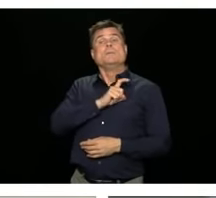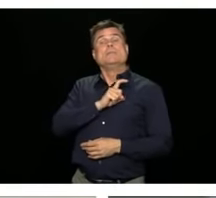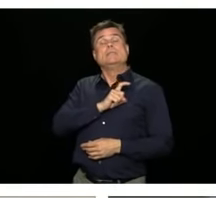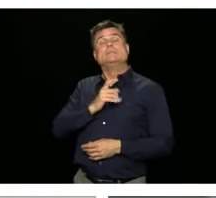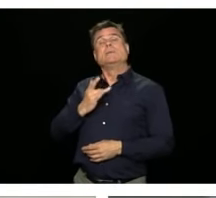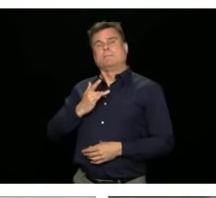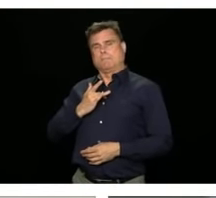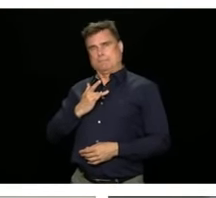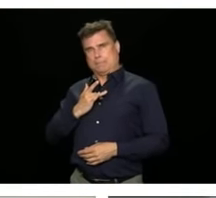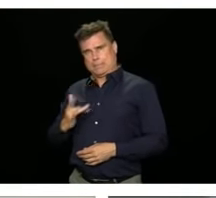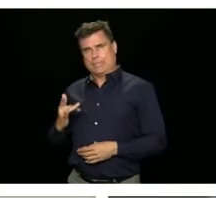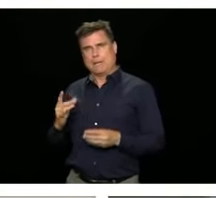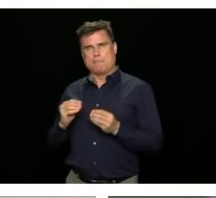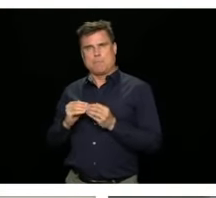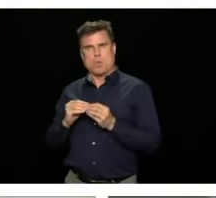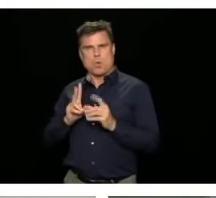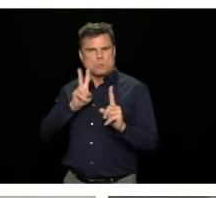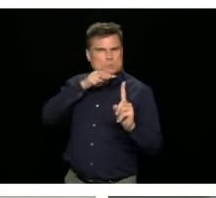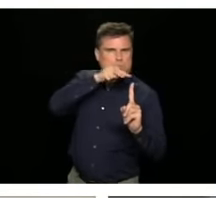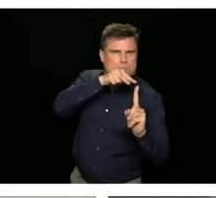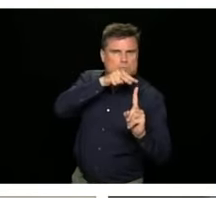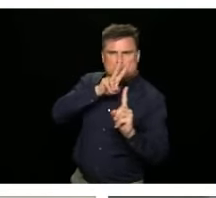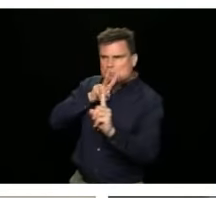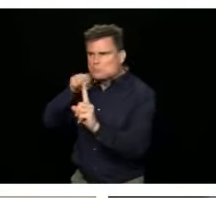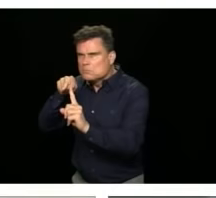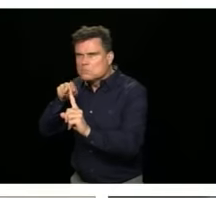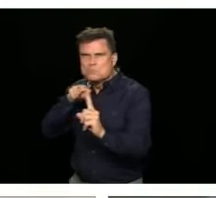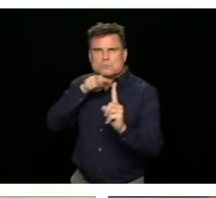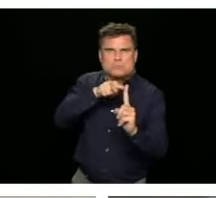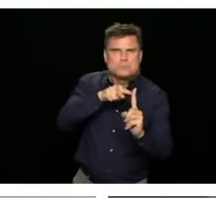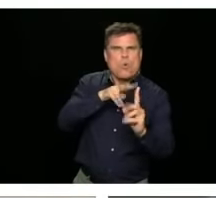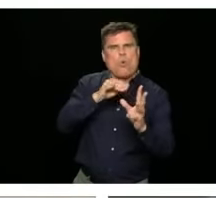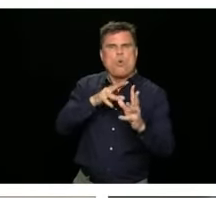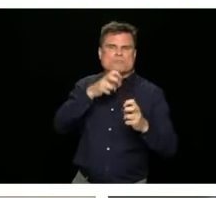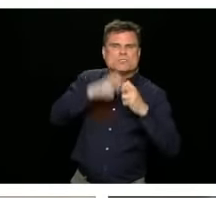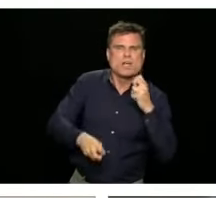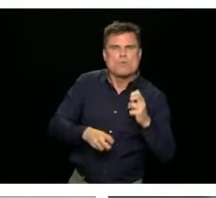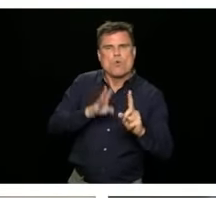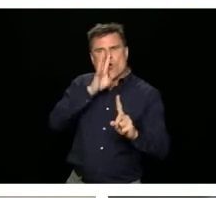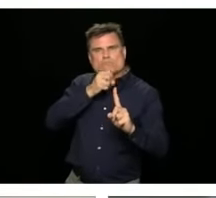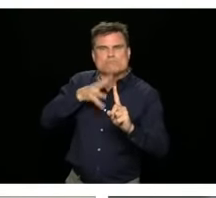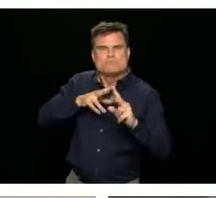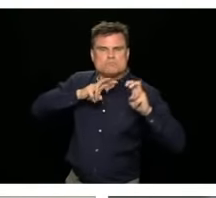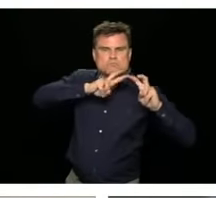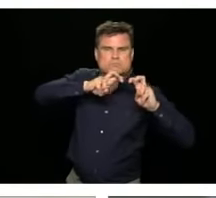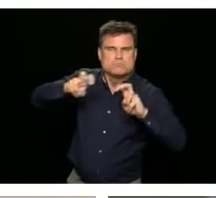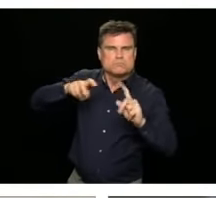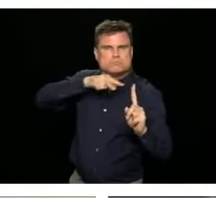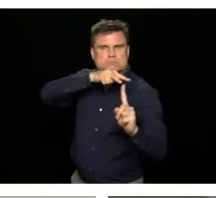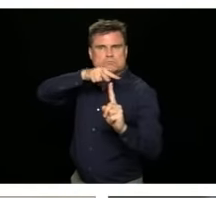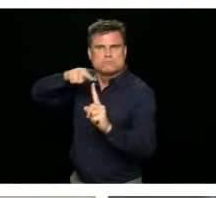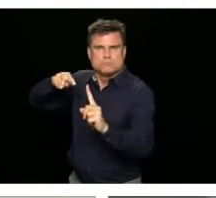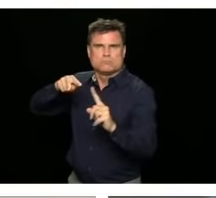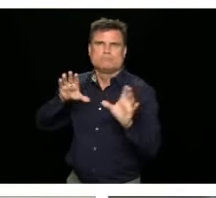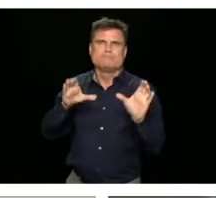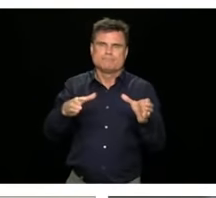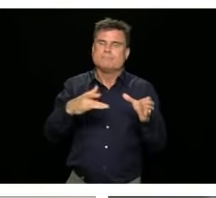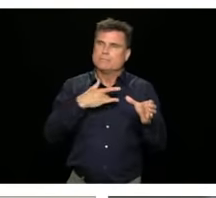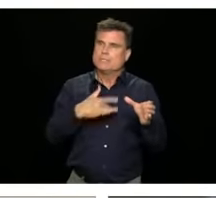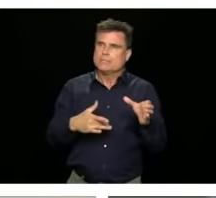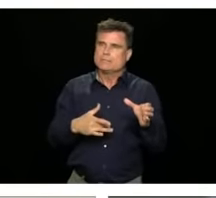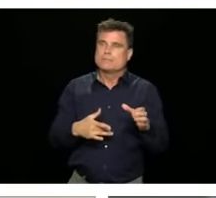had significant reports on car checks, and, you know, getting rid of car checks, also having police